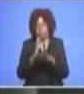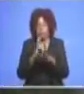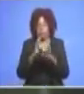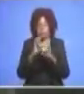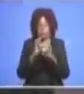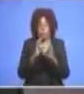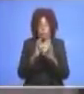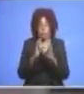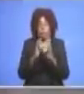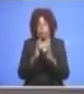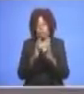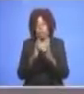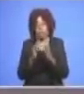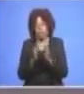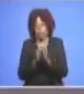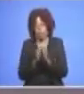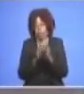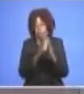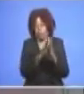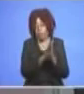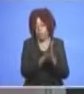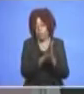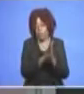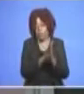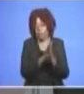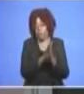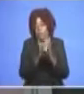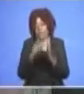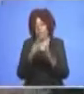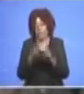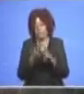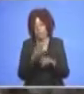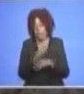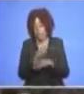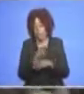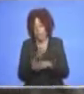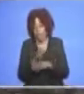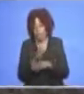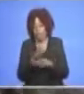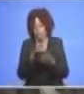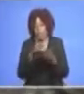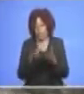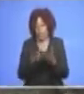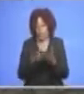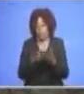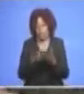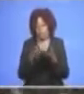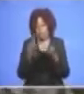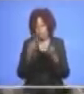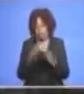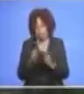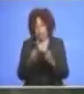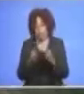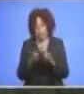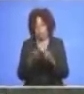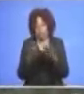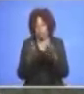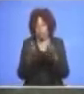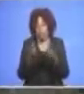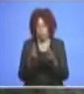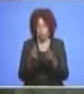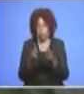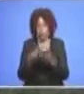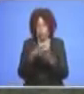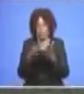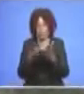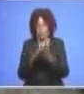their communities, to the people there, and say to them, this is what it is that we are trying to do. This is the